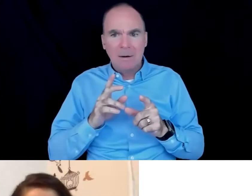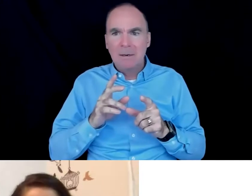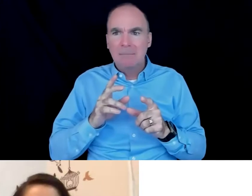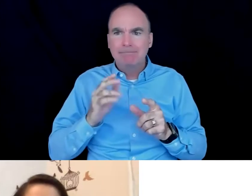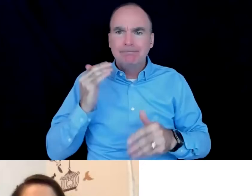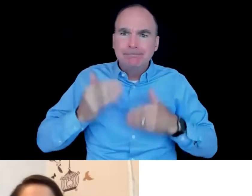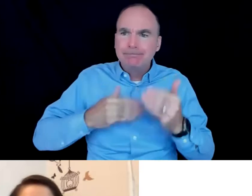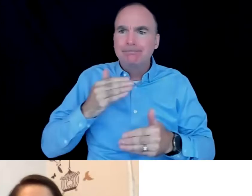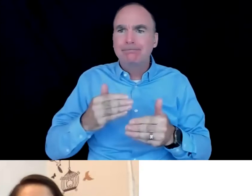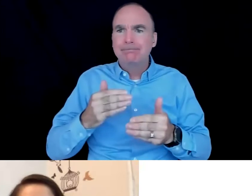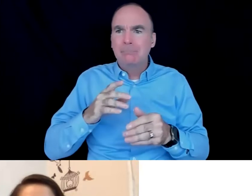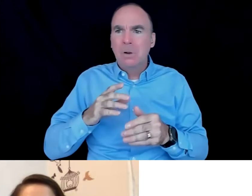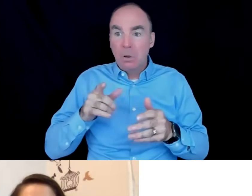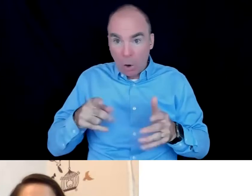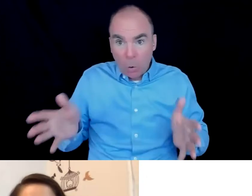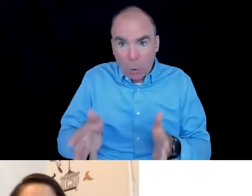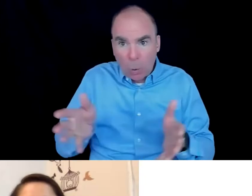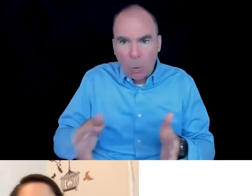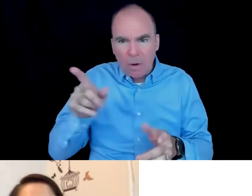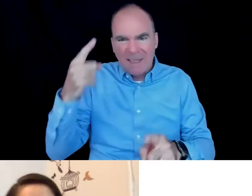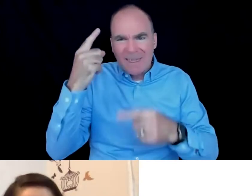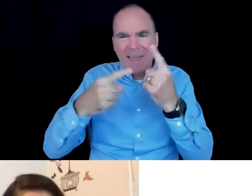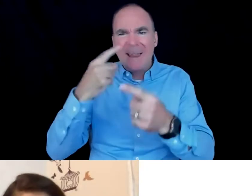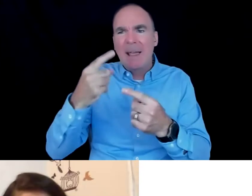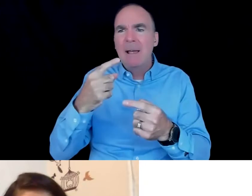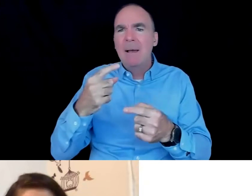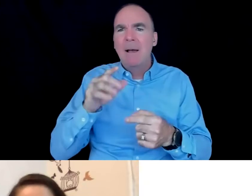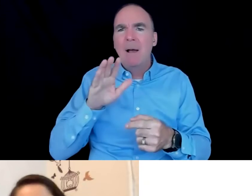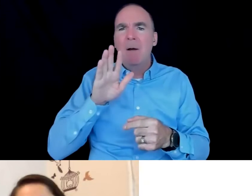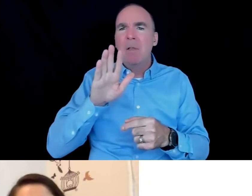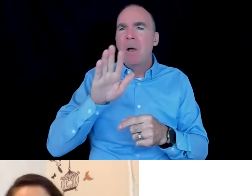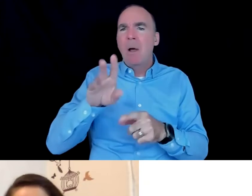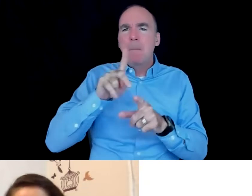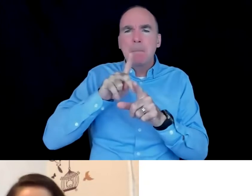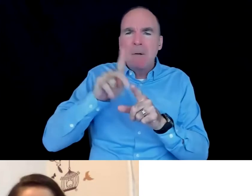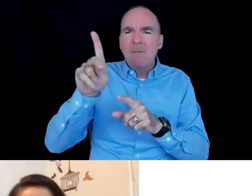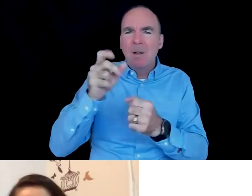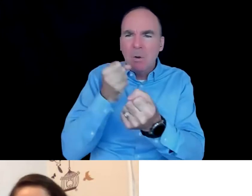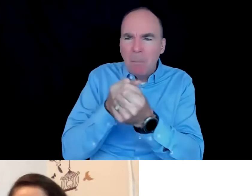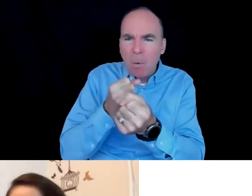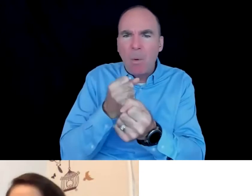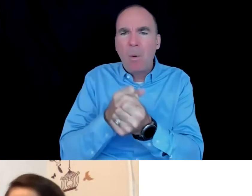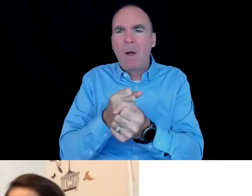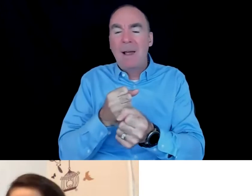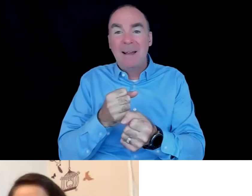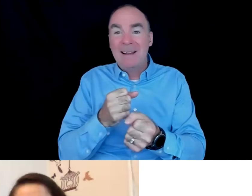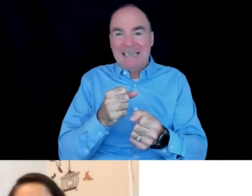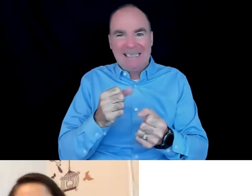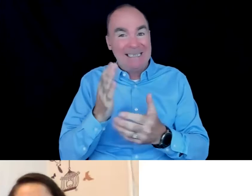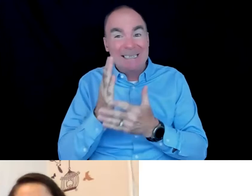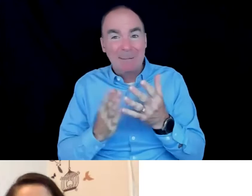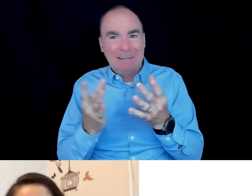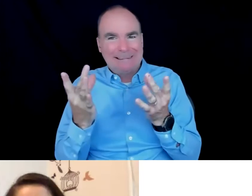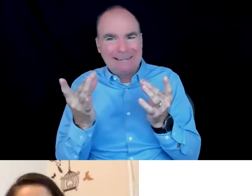generally mental health issues are still kind of linked with being crazy or being lunatic. You know, for instance, in Myanmar, they still